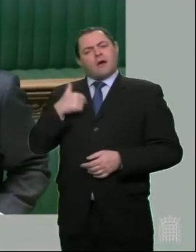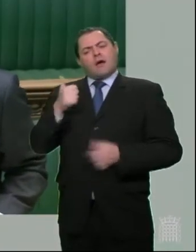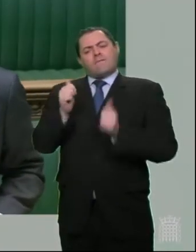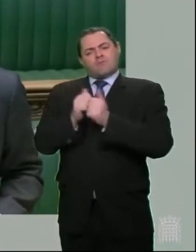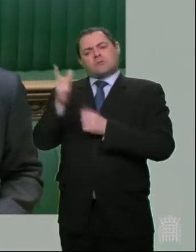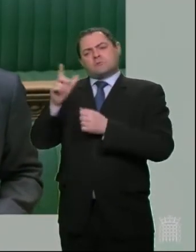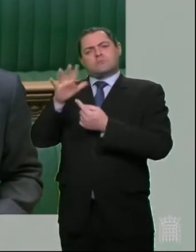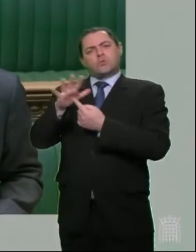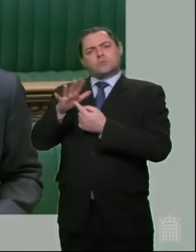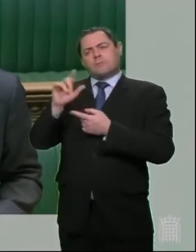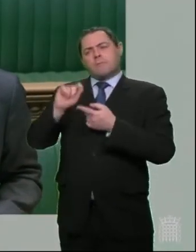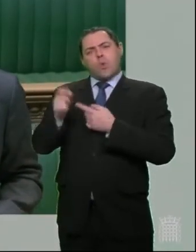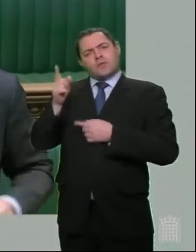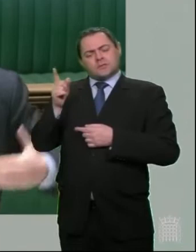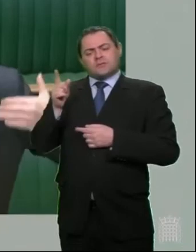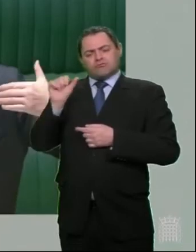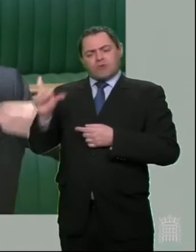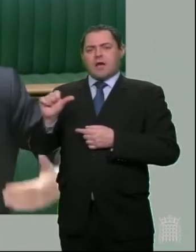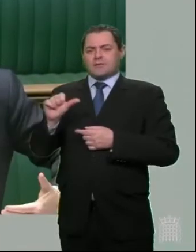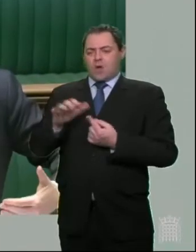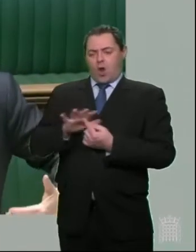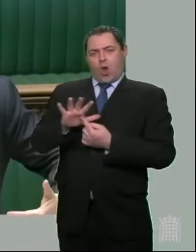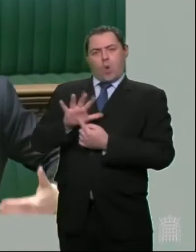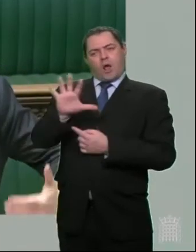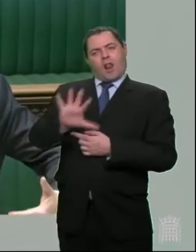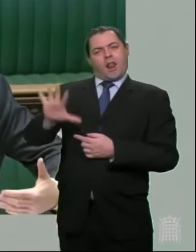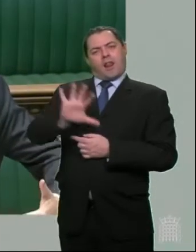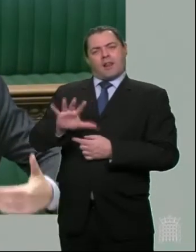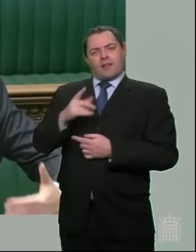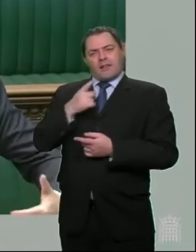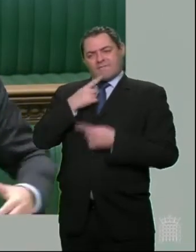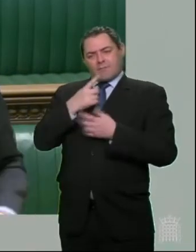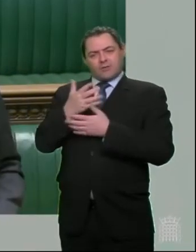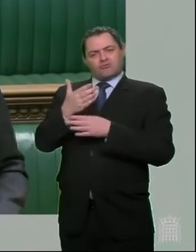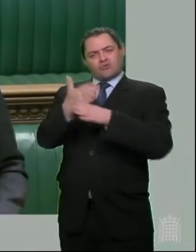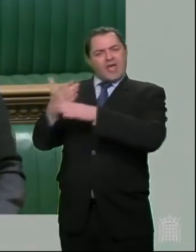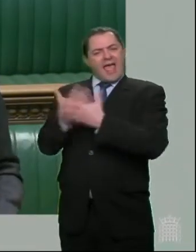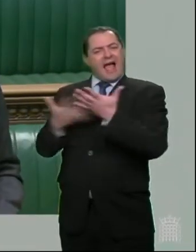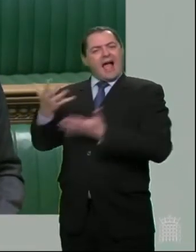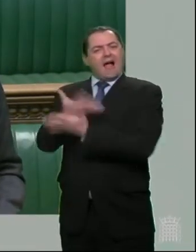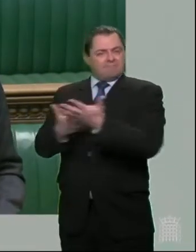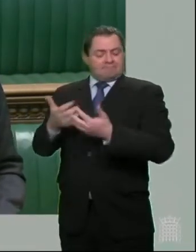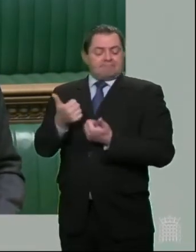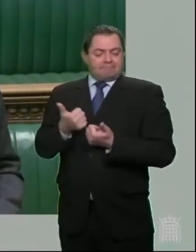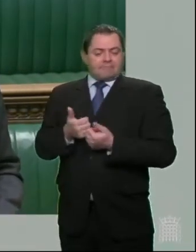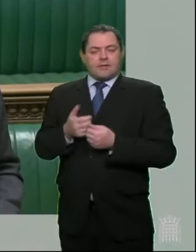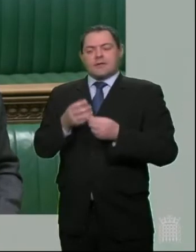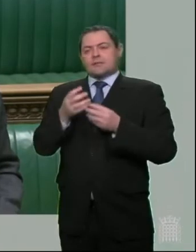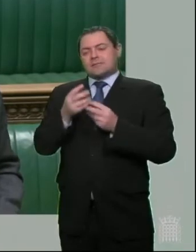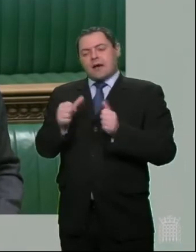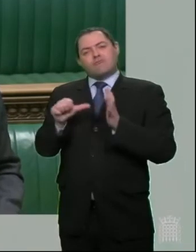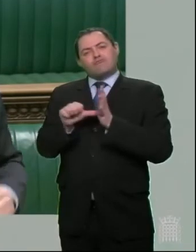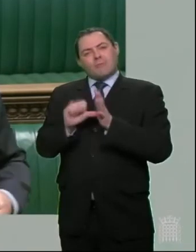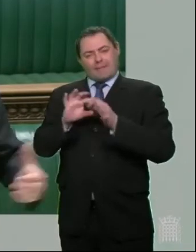see across this House, the sharing of data at local levels. And there are particular problems, obviously, Mr. Speaker, with sharing